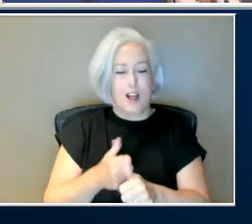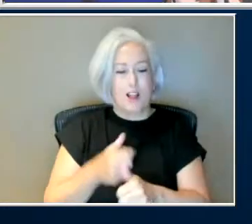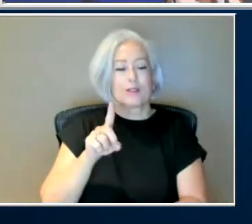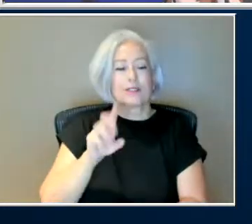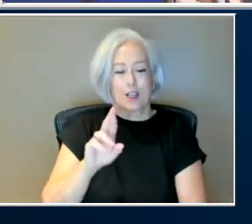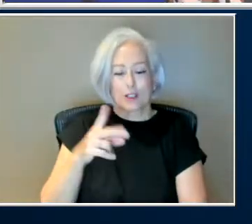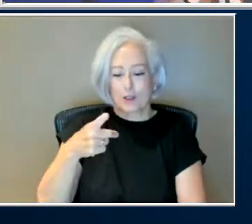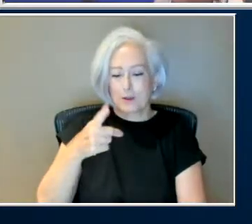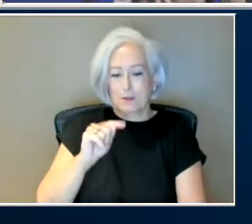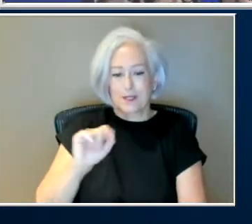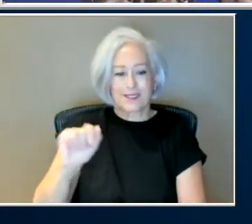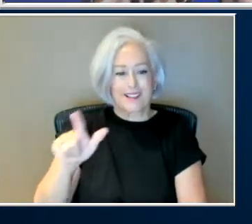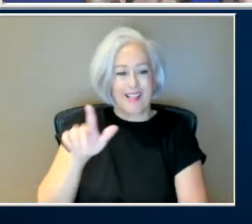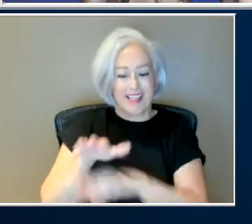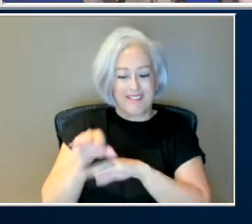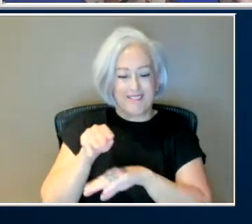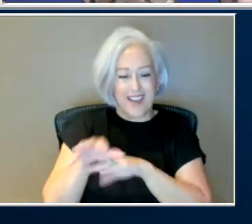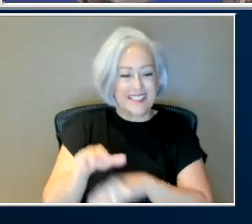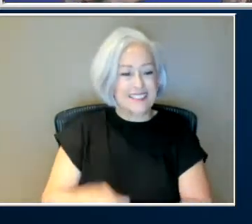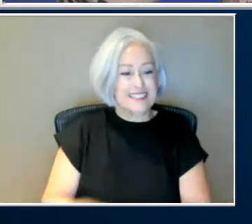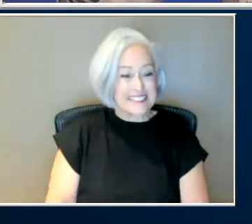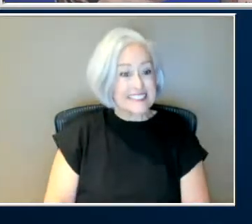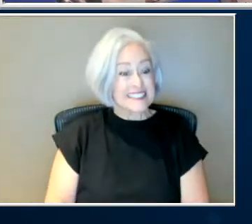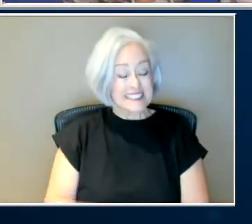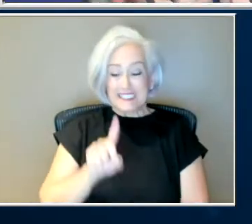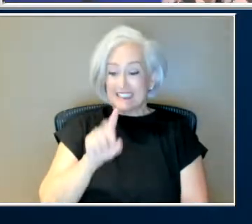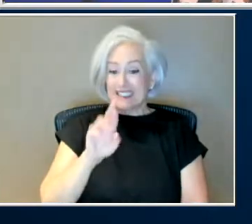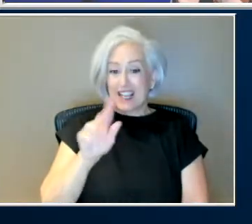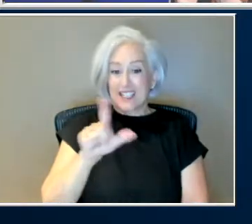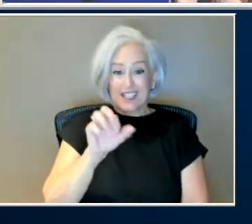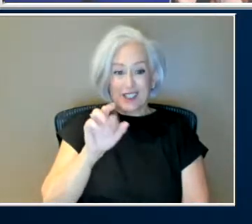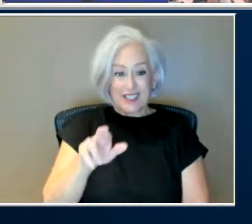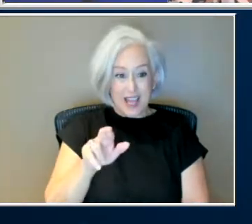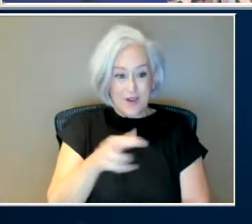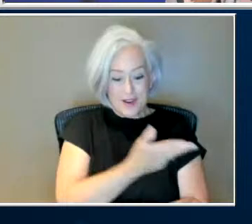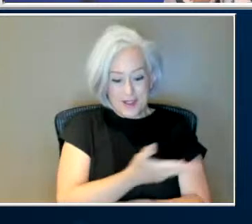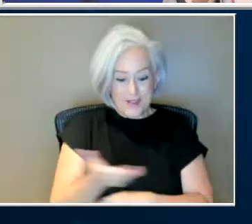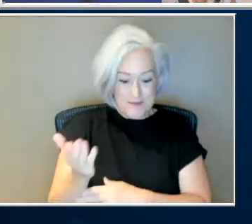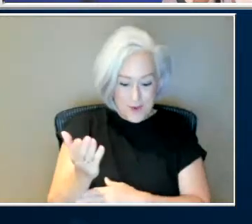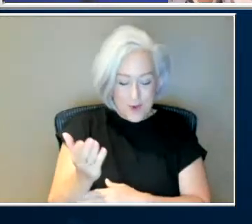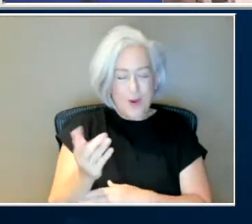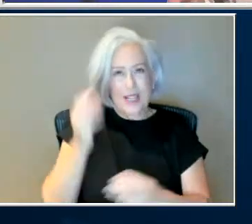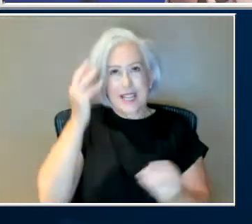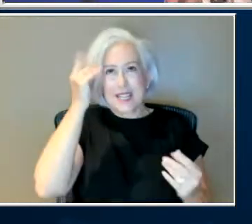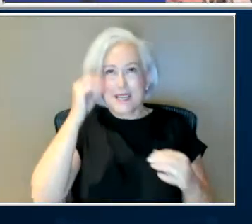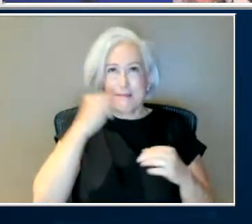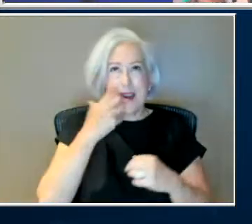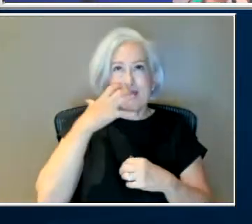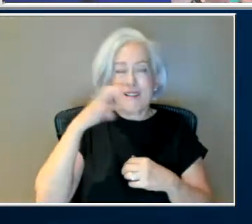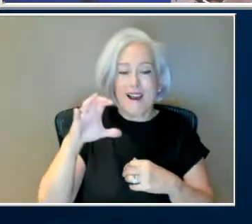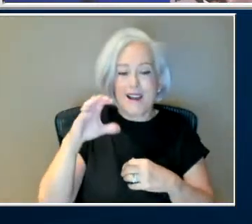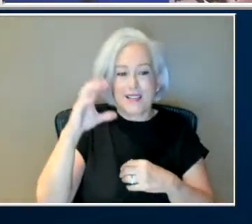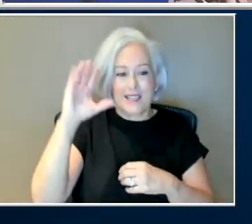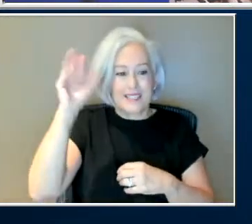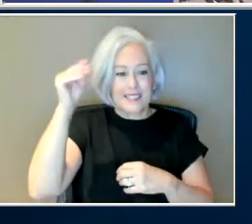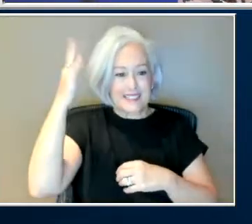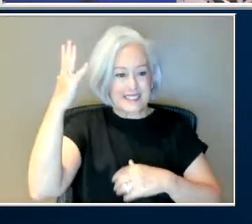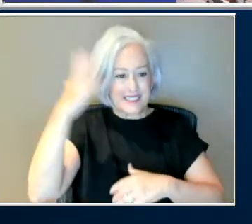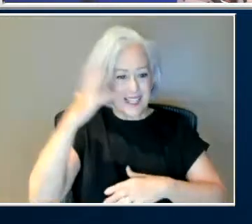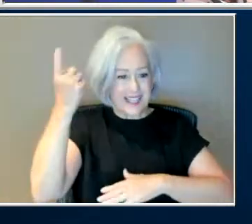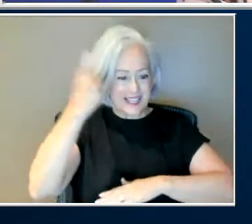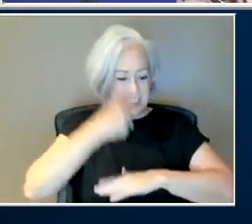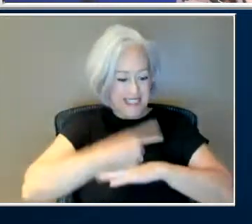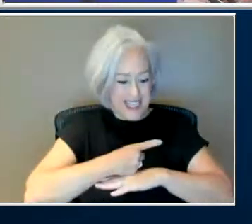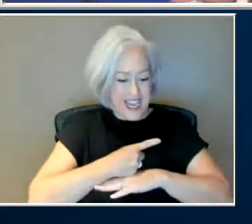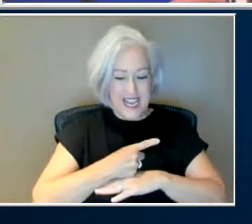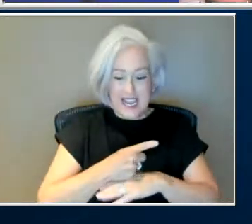I get my kids up in the morning, I'm kind of thinking about those hot summer days, and I start them on water. I say, start getting hydrated early, guys, so that they can kind of